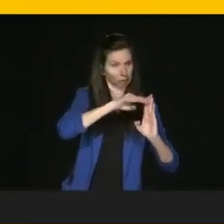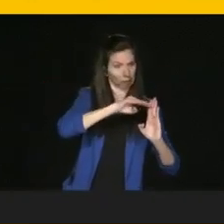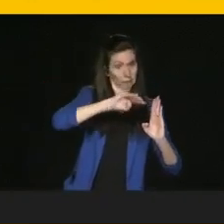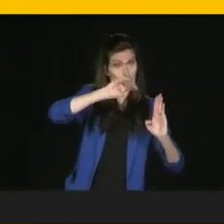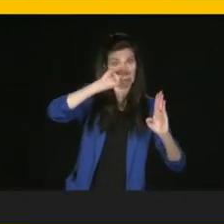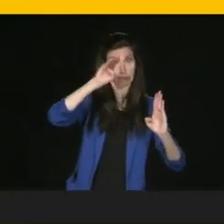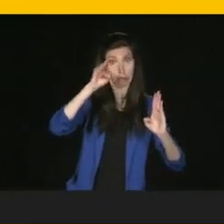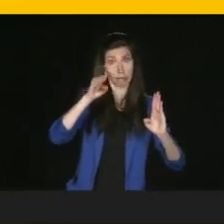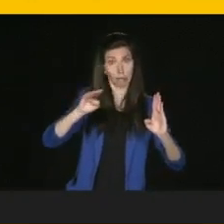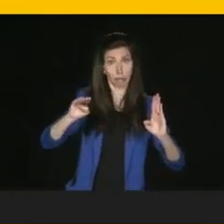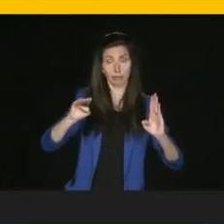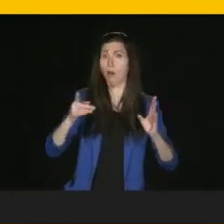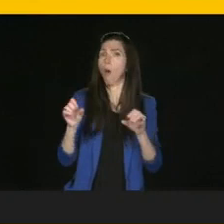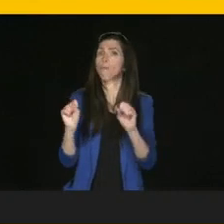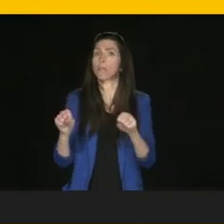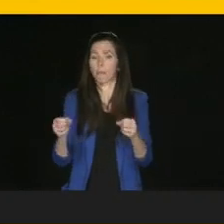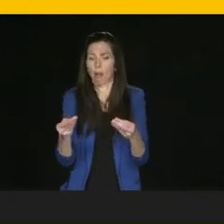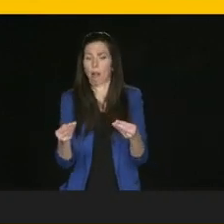one.